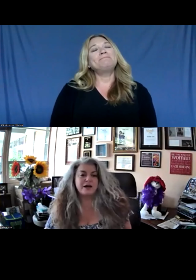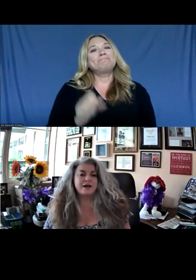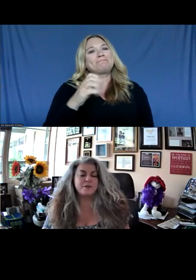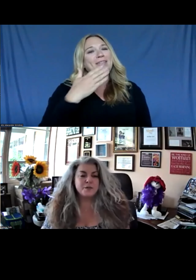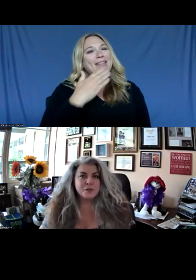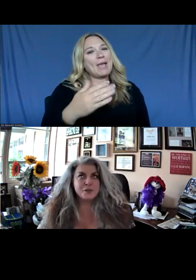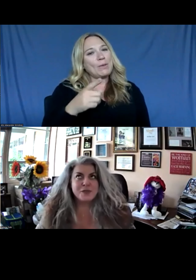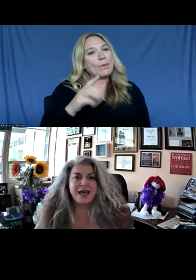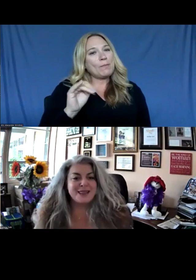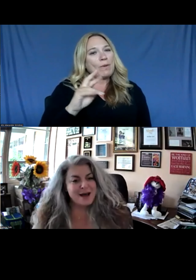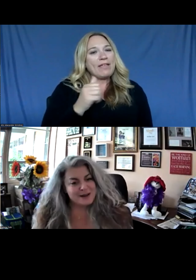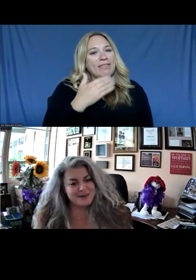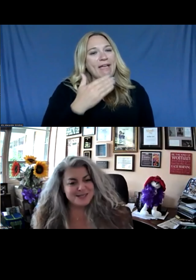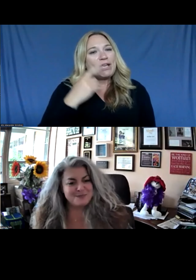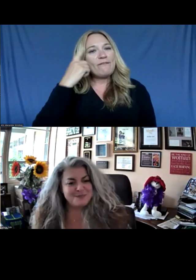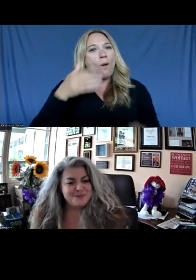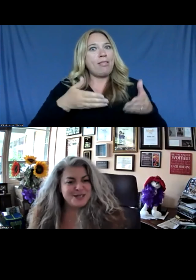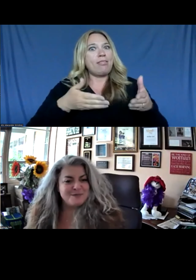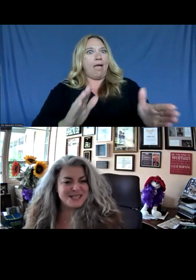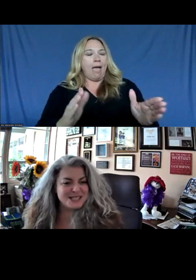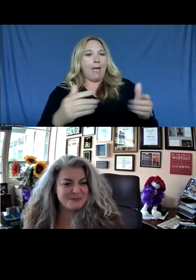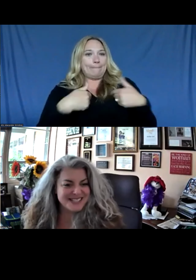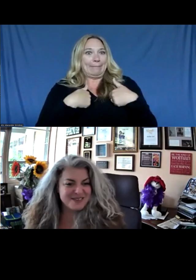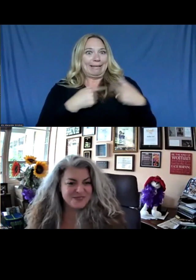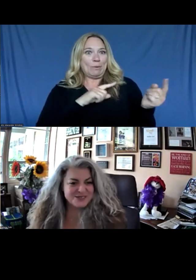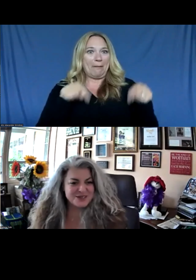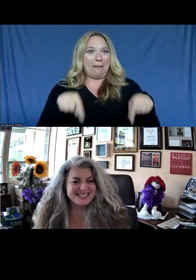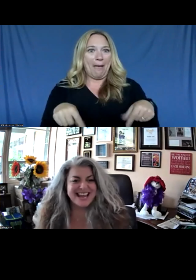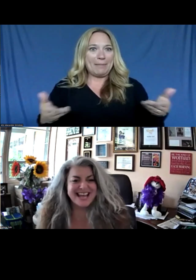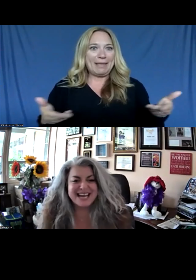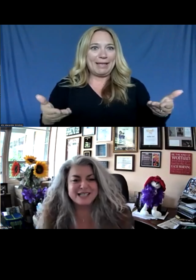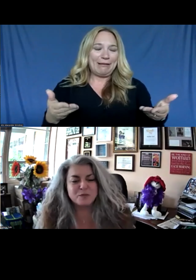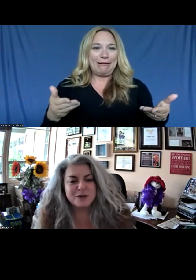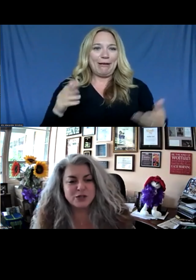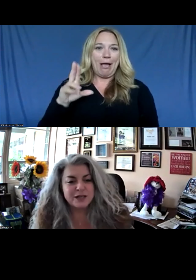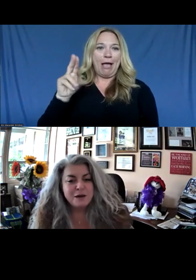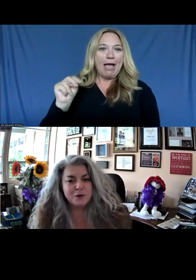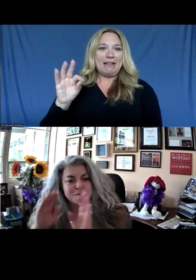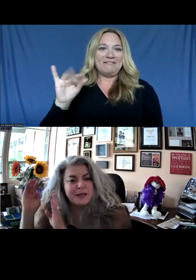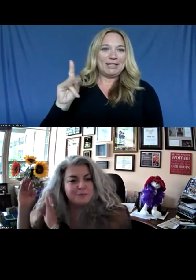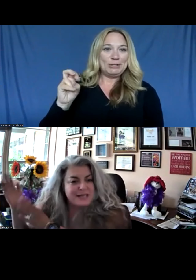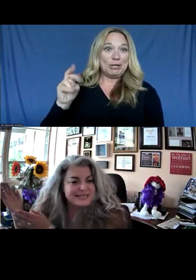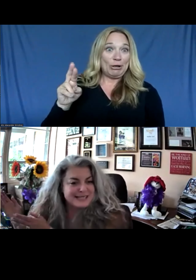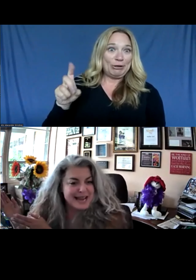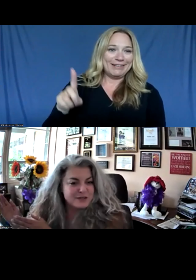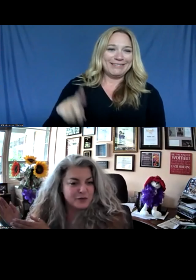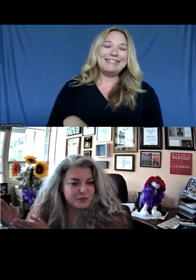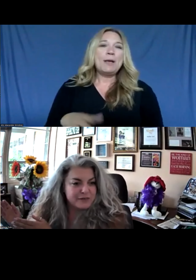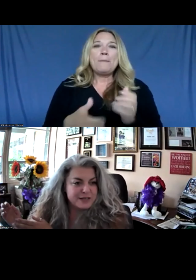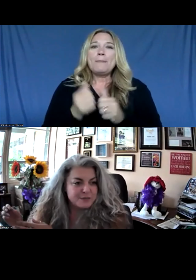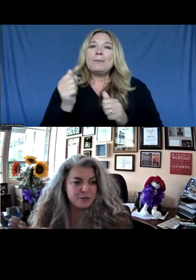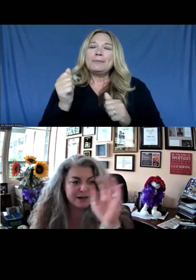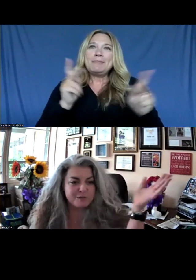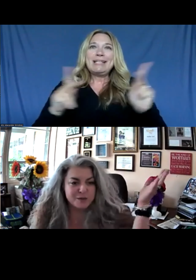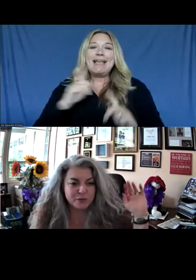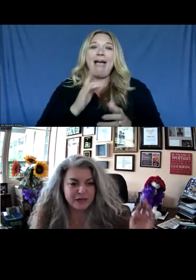for allowing me to come to the space unfiltered, because I had to ask permission. Most places I ask for